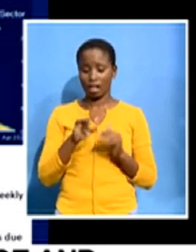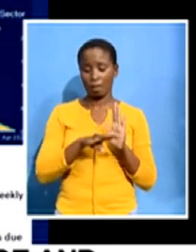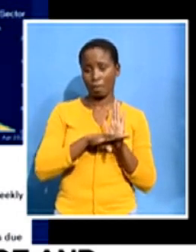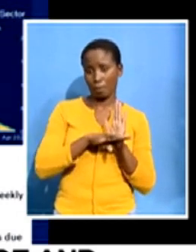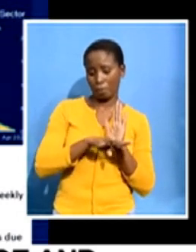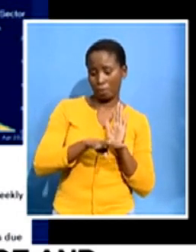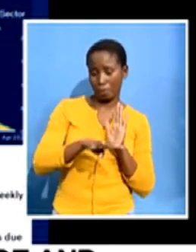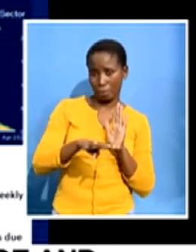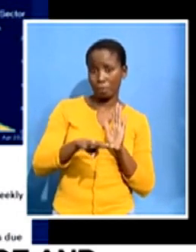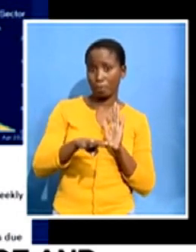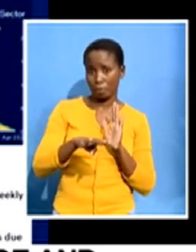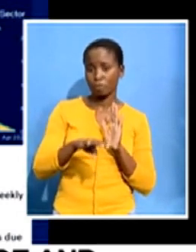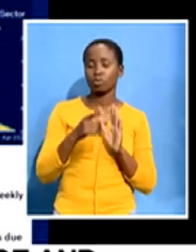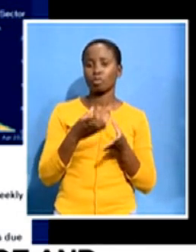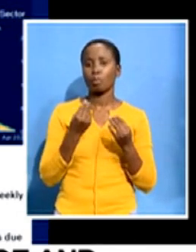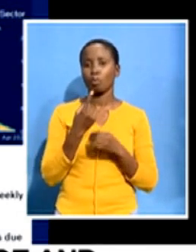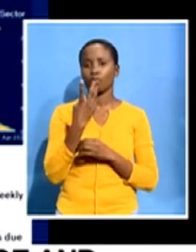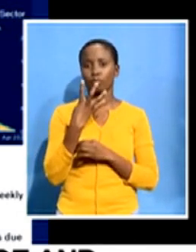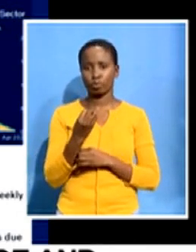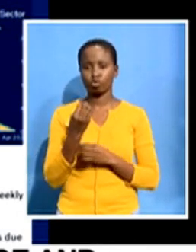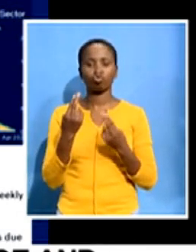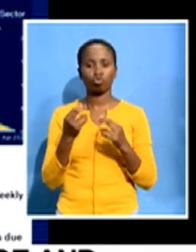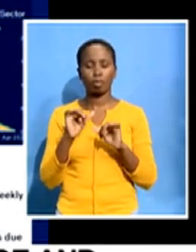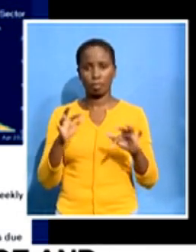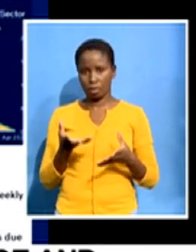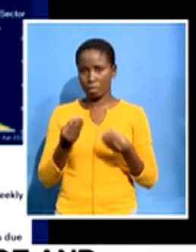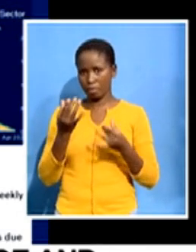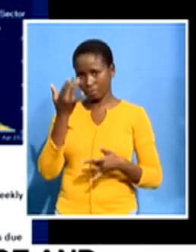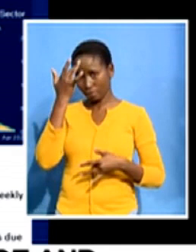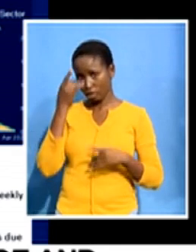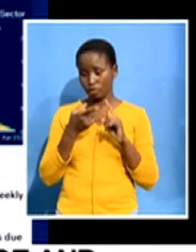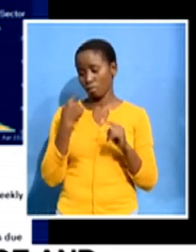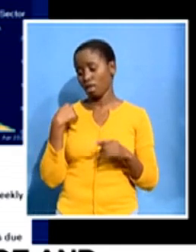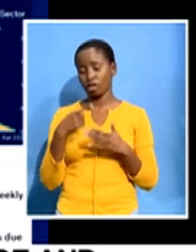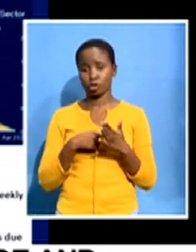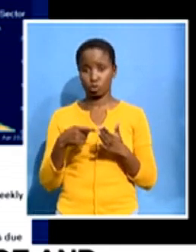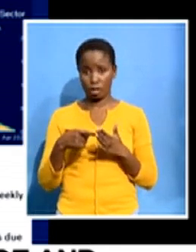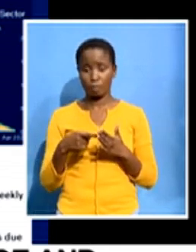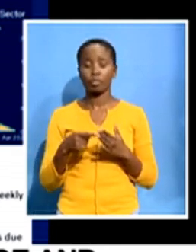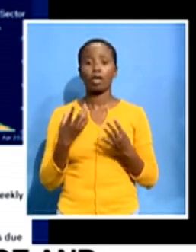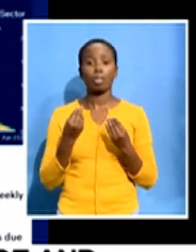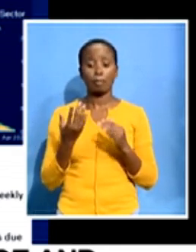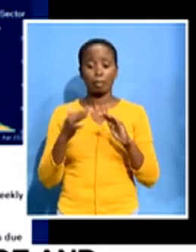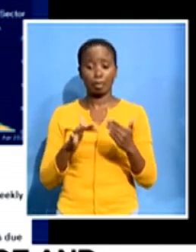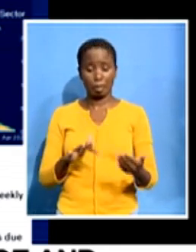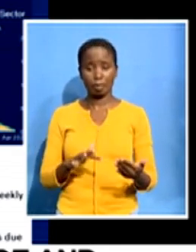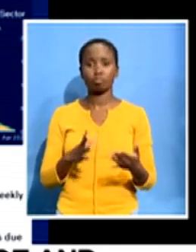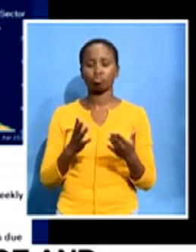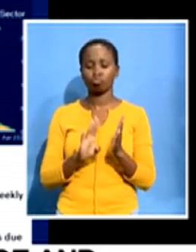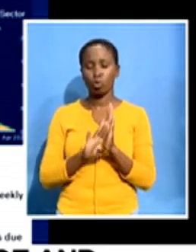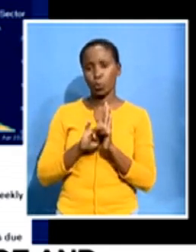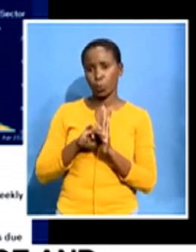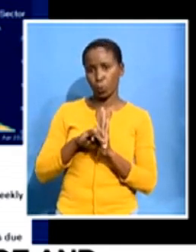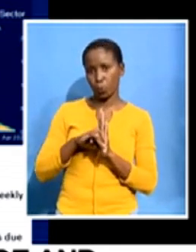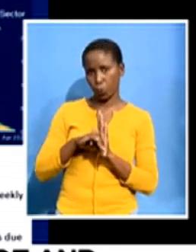each day of last week. Admissions and the death continue to decrease slowly, with a 3% and an 8%